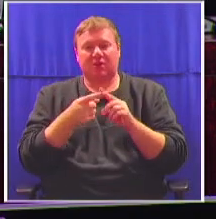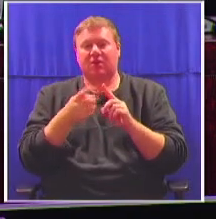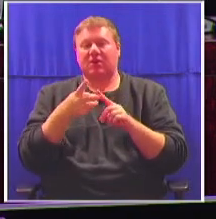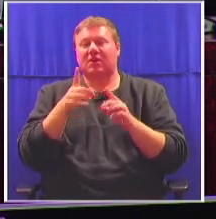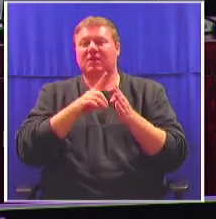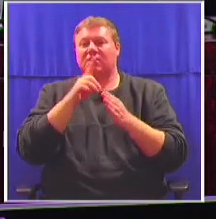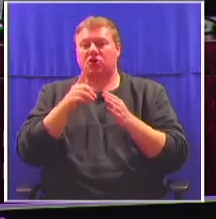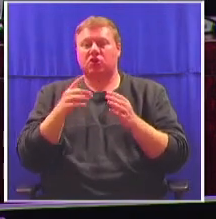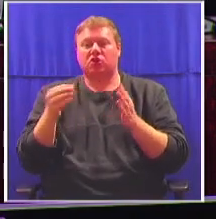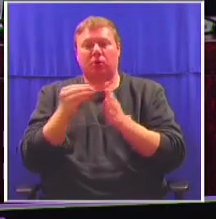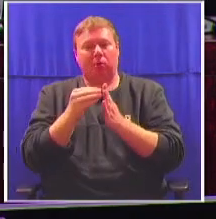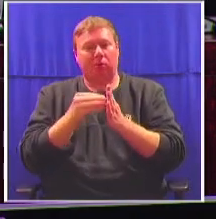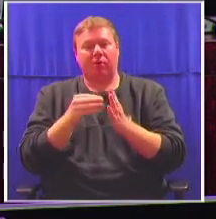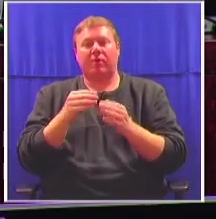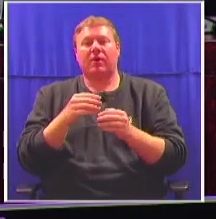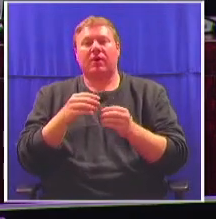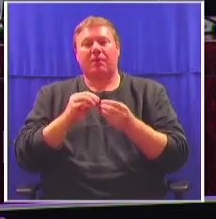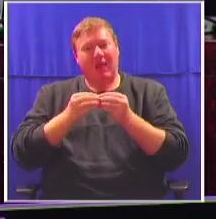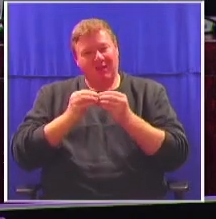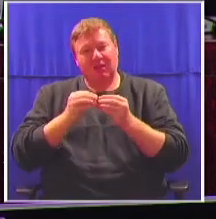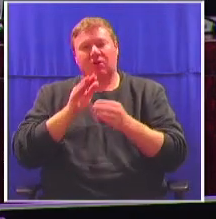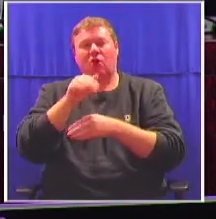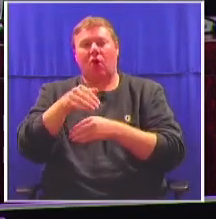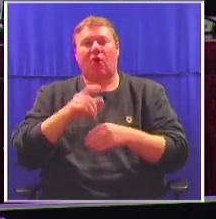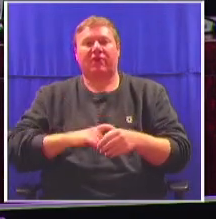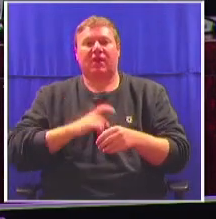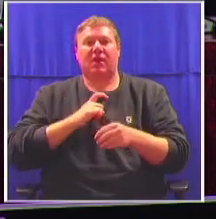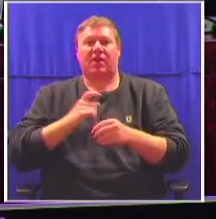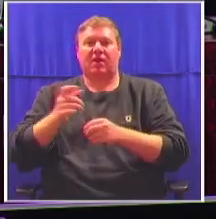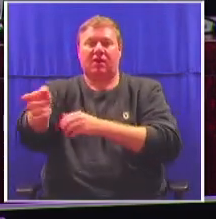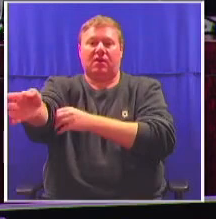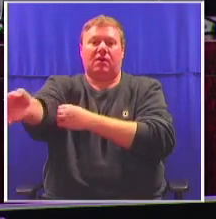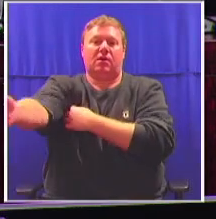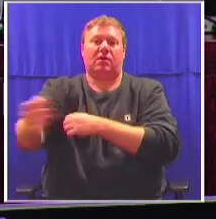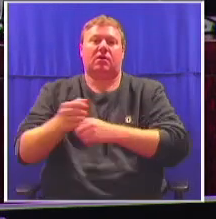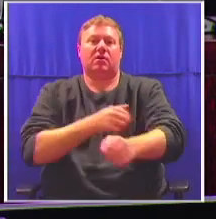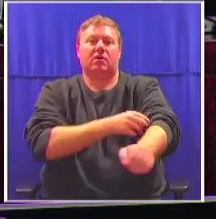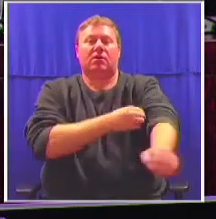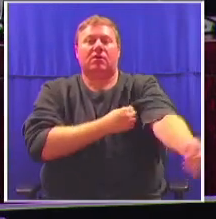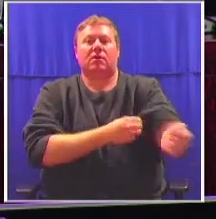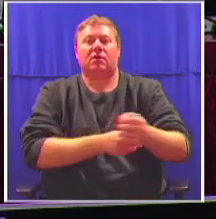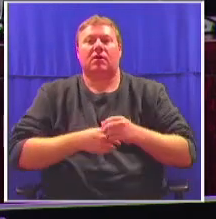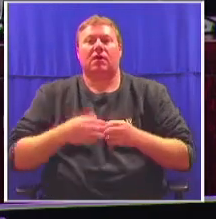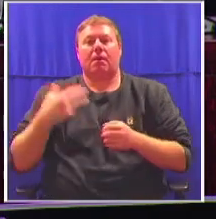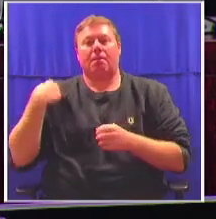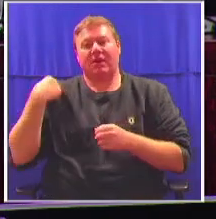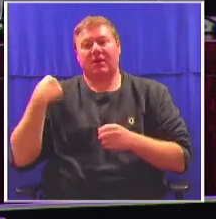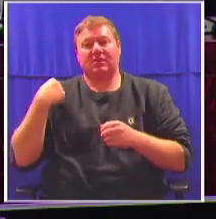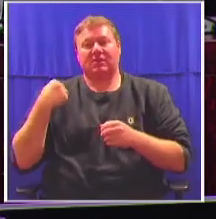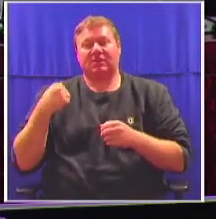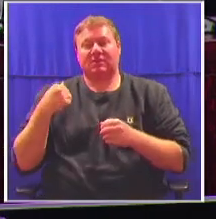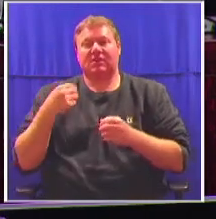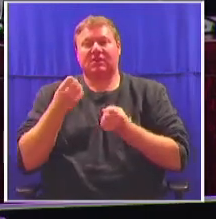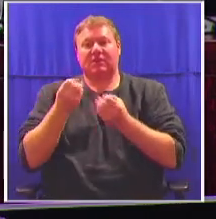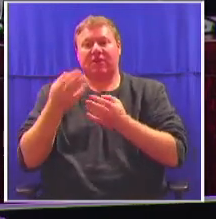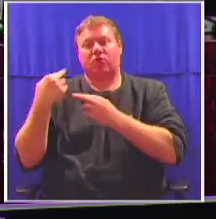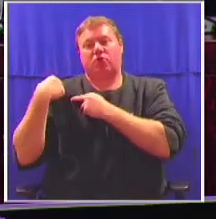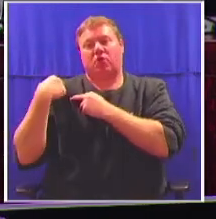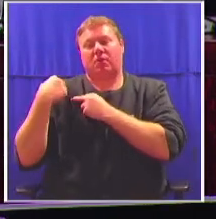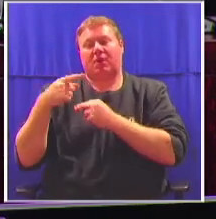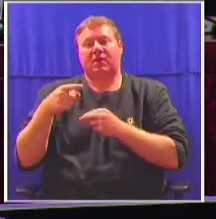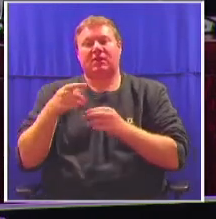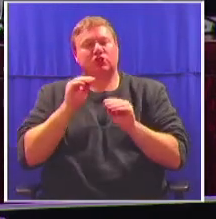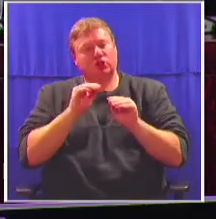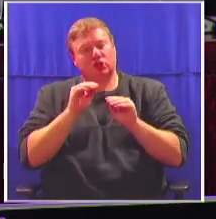and maintenance and aftercare. Ministers have been tasked to provide training to young people